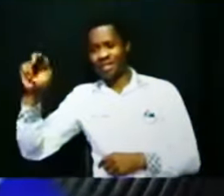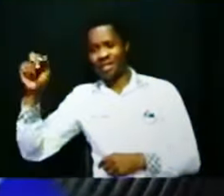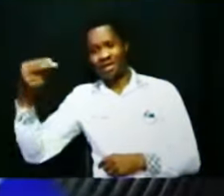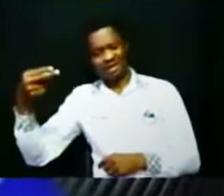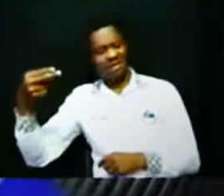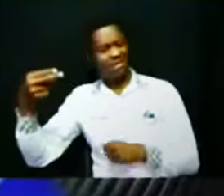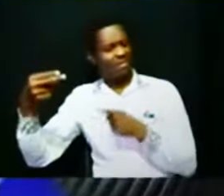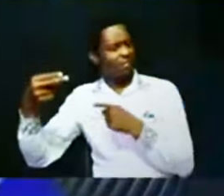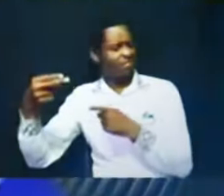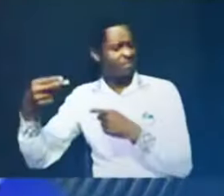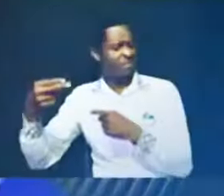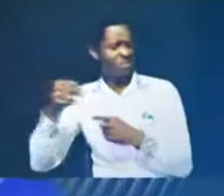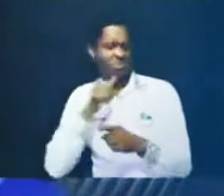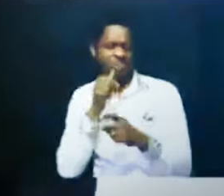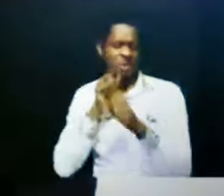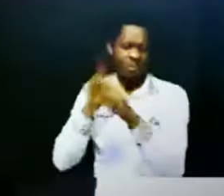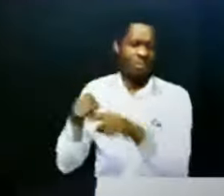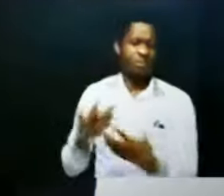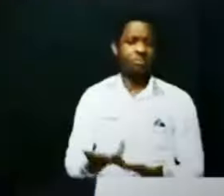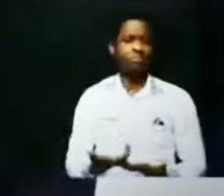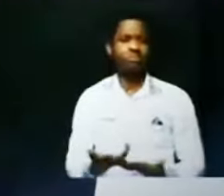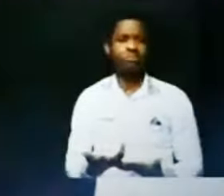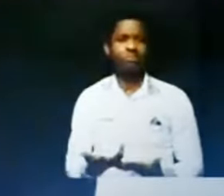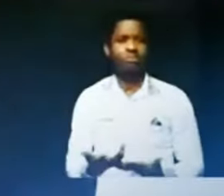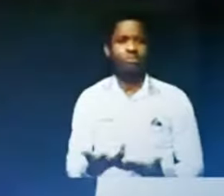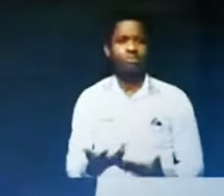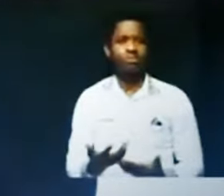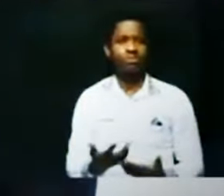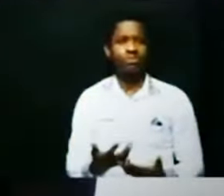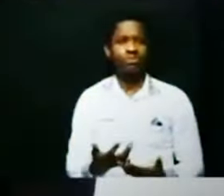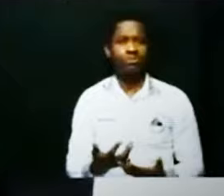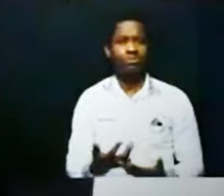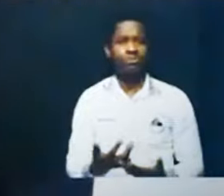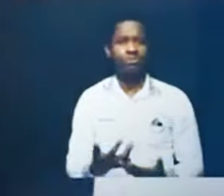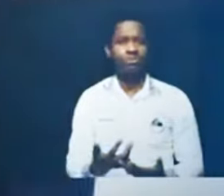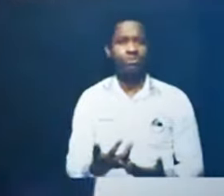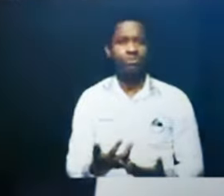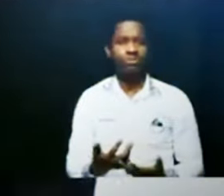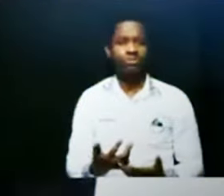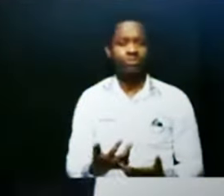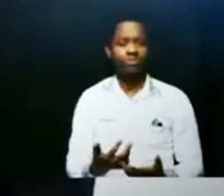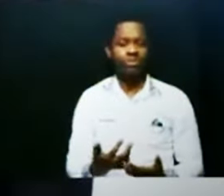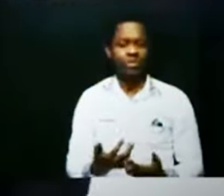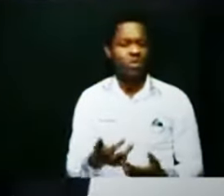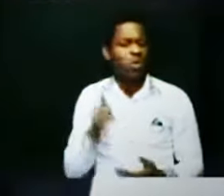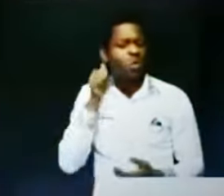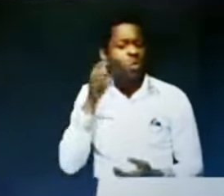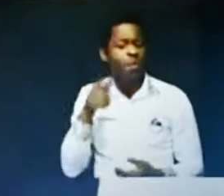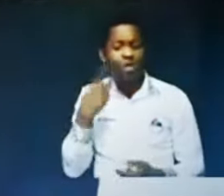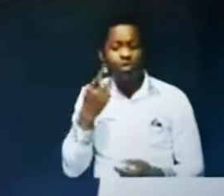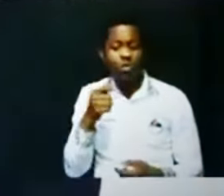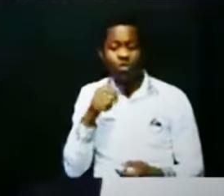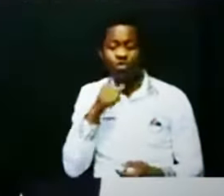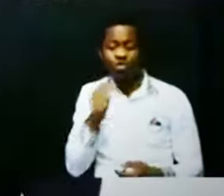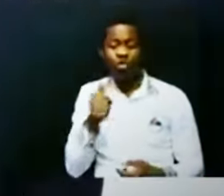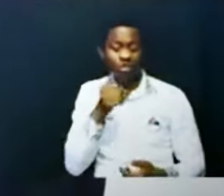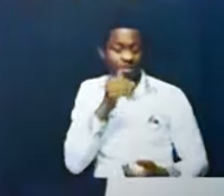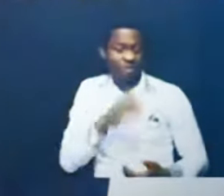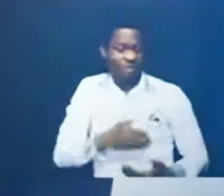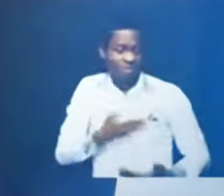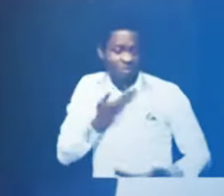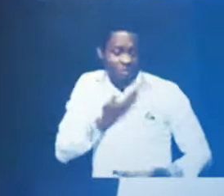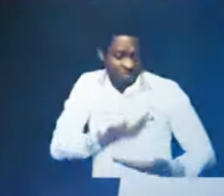No barren woman, a woman who has not given birth, no, none of them will answer